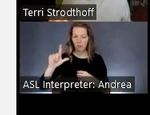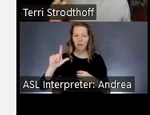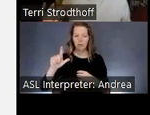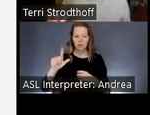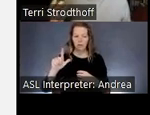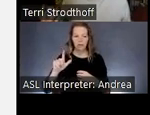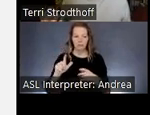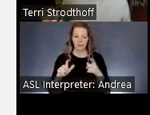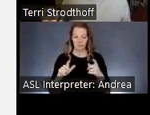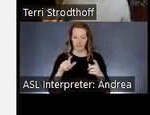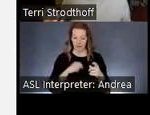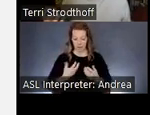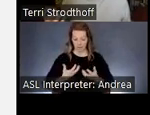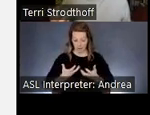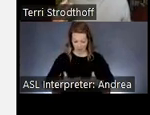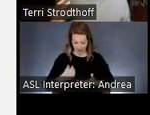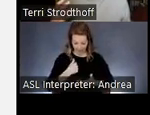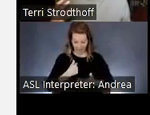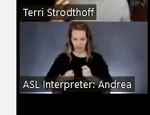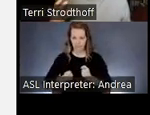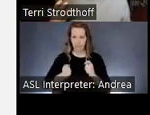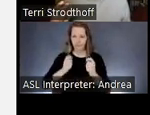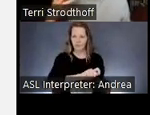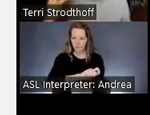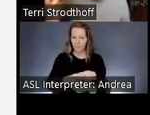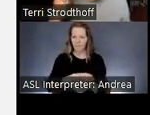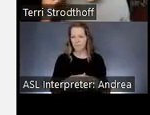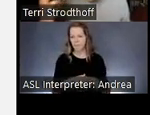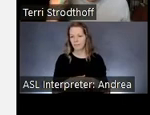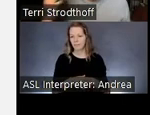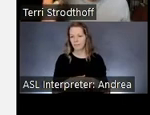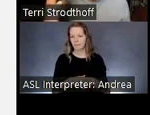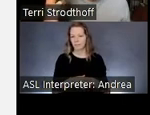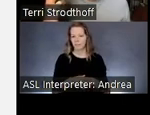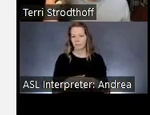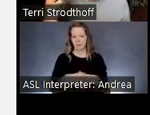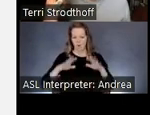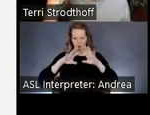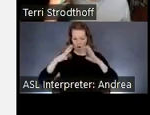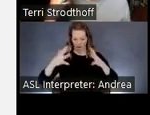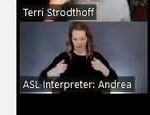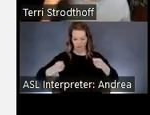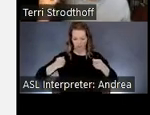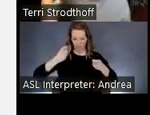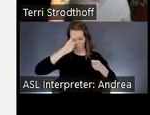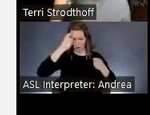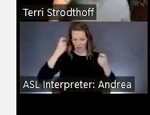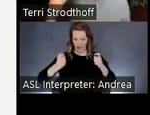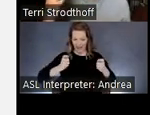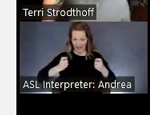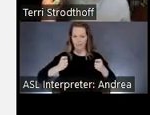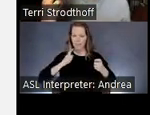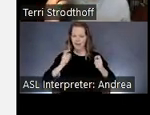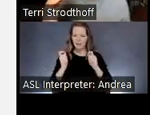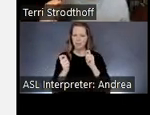the transforming. So it's not very different than managing all of this trauma, but really